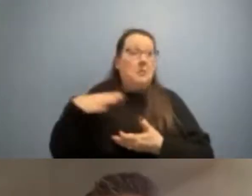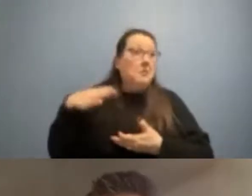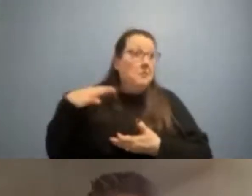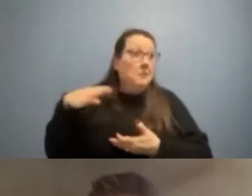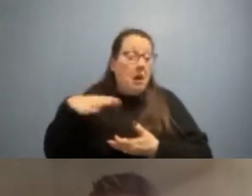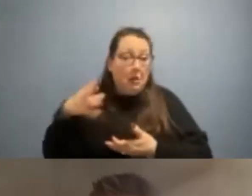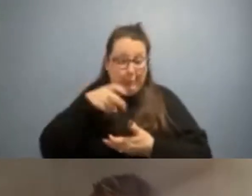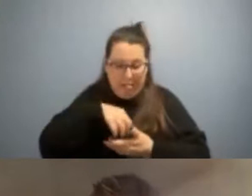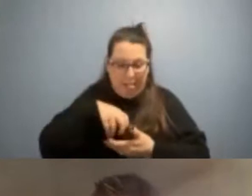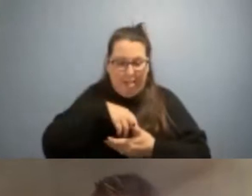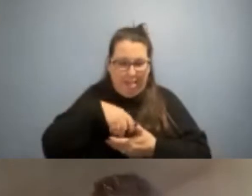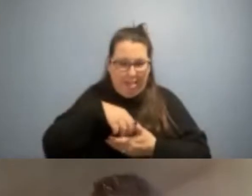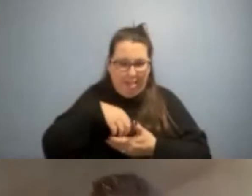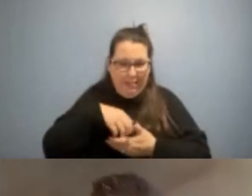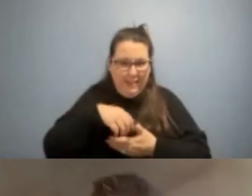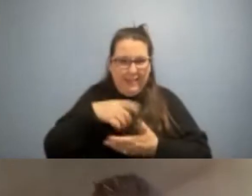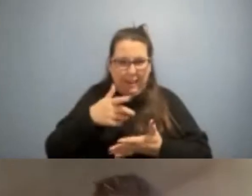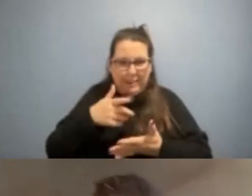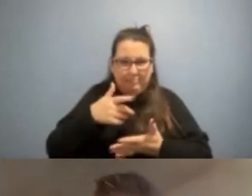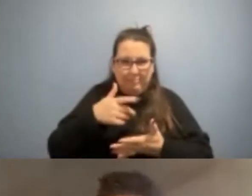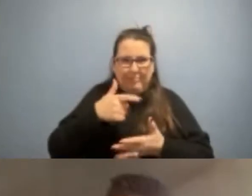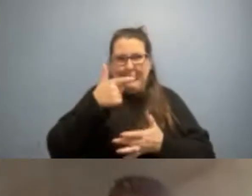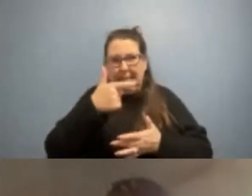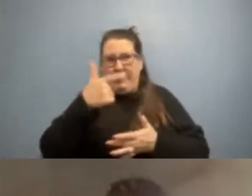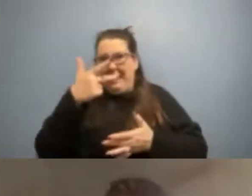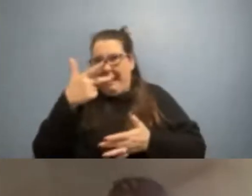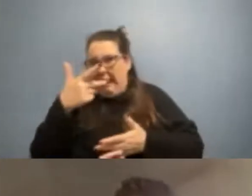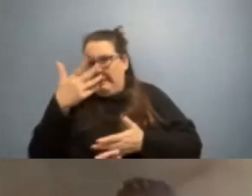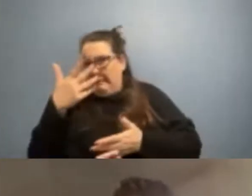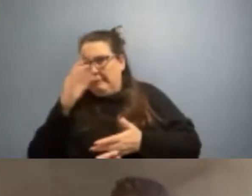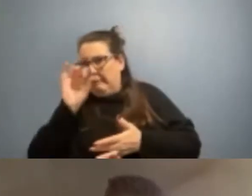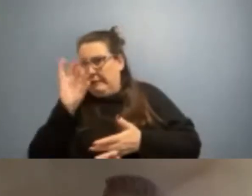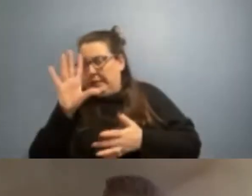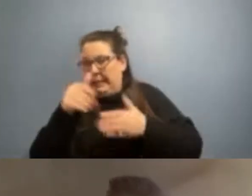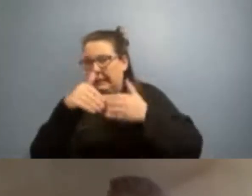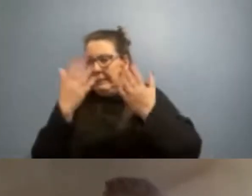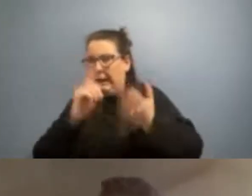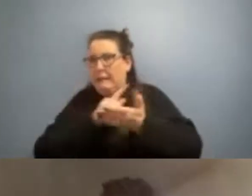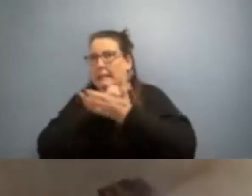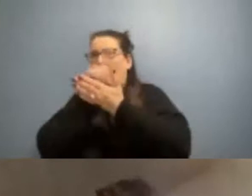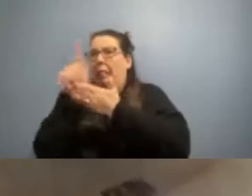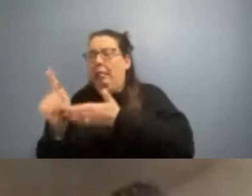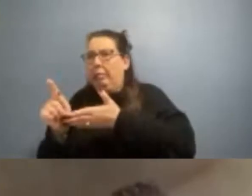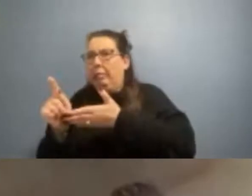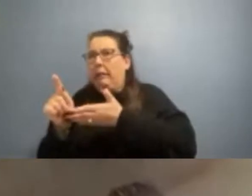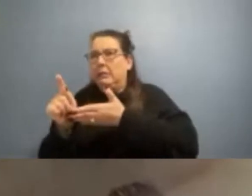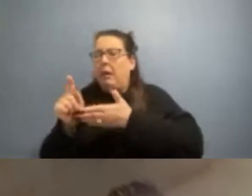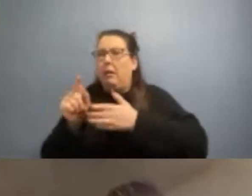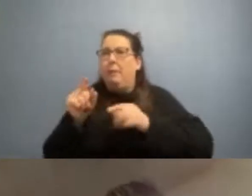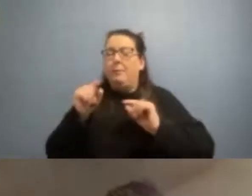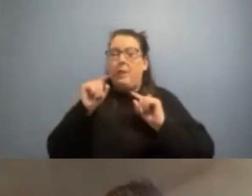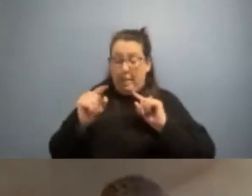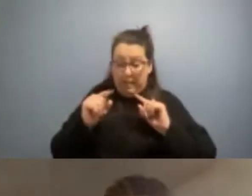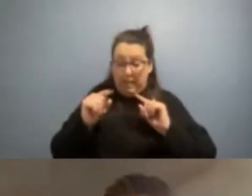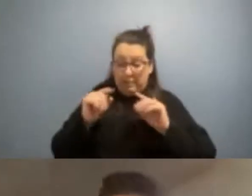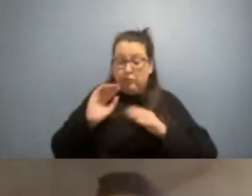more than 3 or 4 days, sort of like 7 or 8 or 10 days, and only emerged when they had their day 13 tests at the end of their isolation